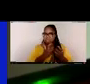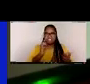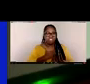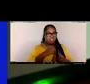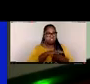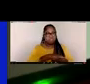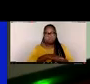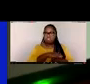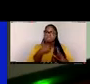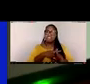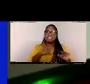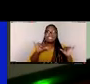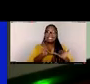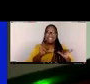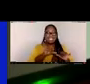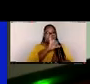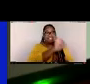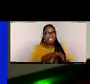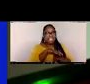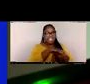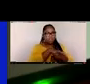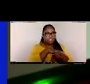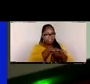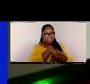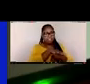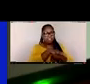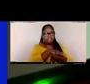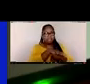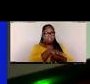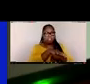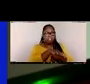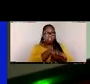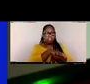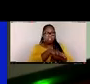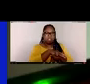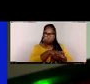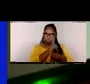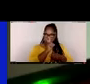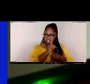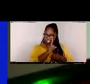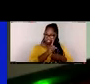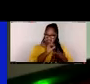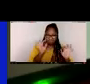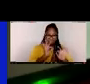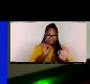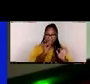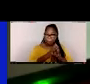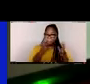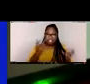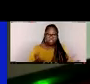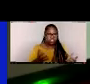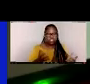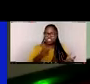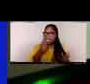the area being addressed is actually quite humble. It's not a huge area. And the buildings